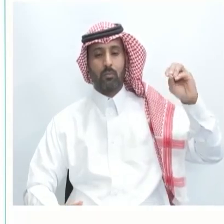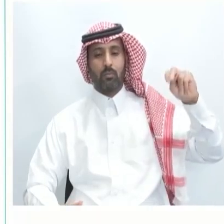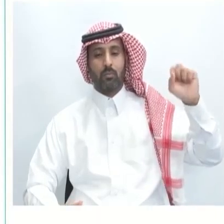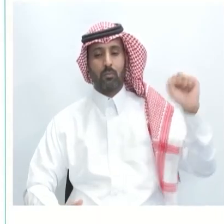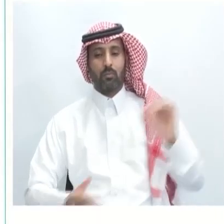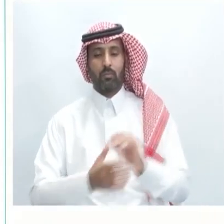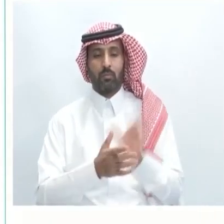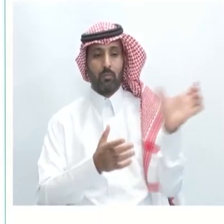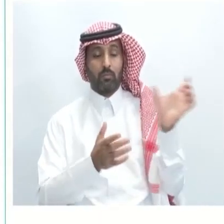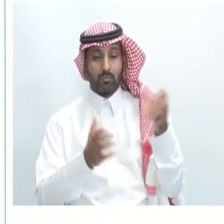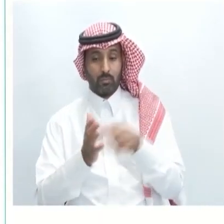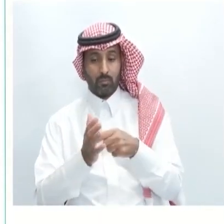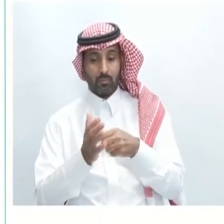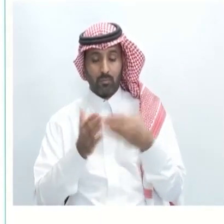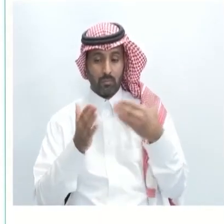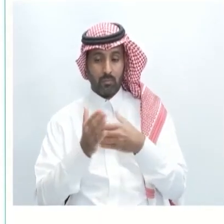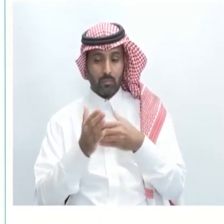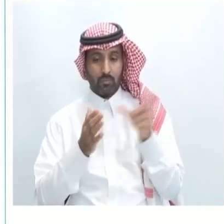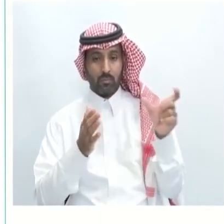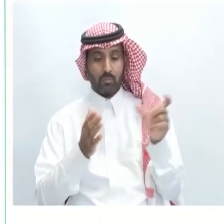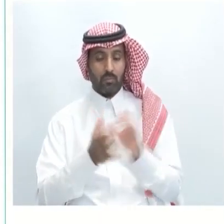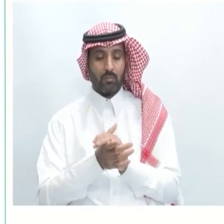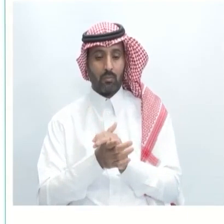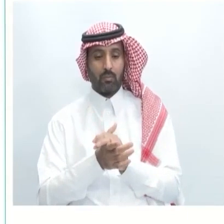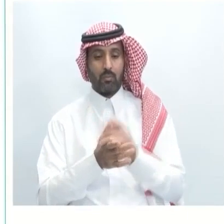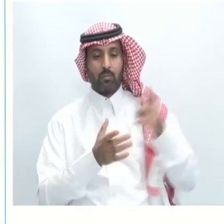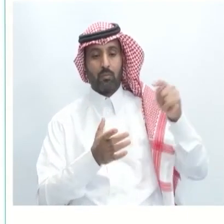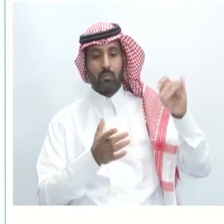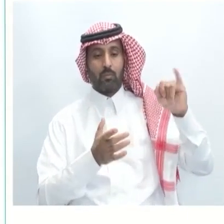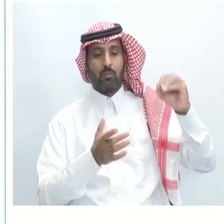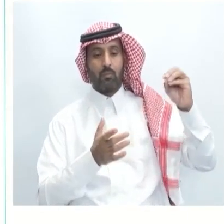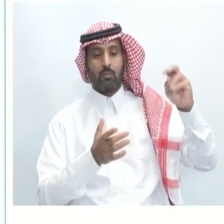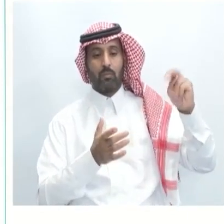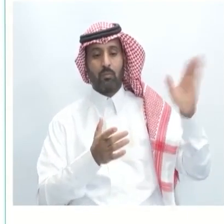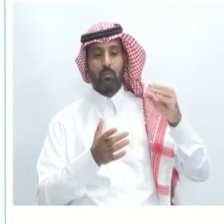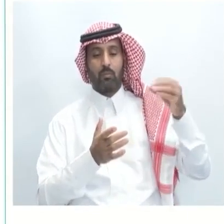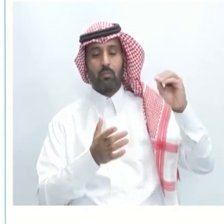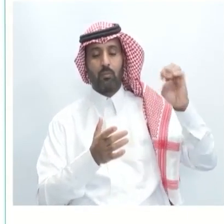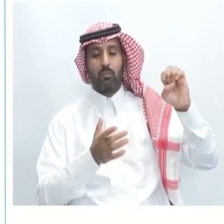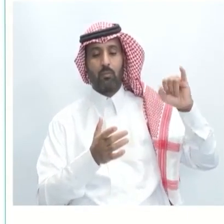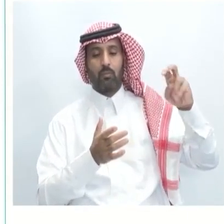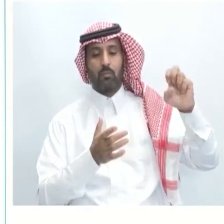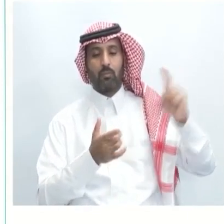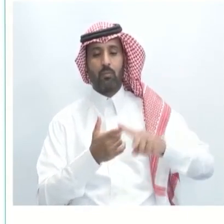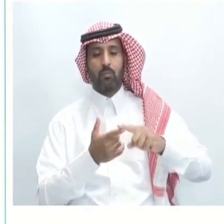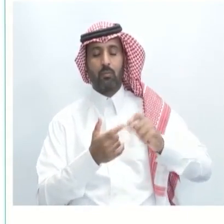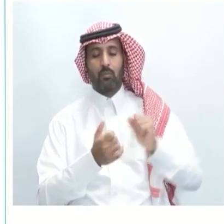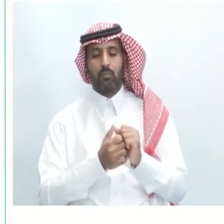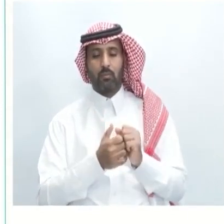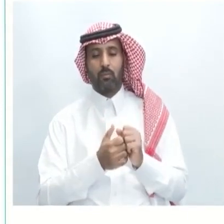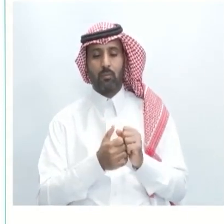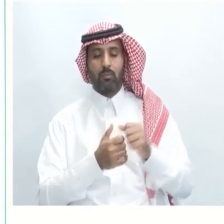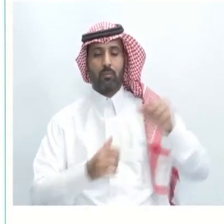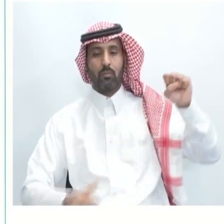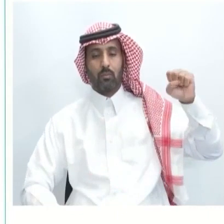S-I-O-N. So again, in words ending with T-I-O-N, C-I-A-N, and S-I-O-N.